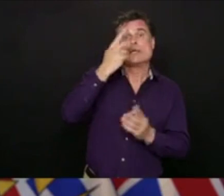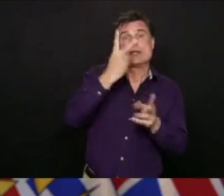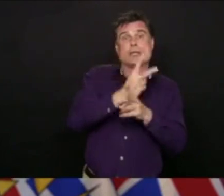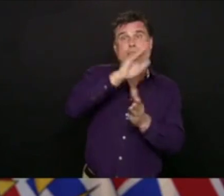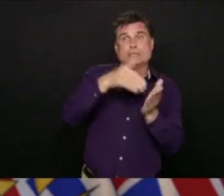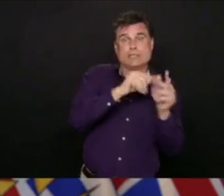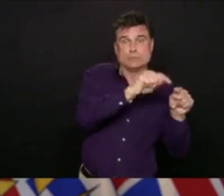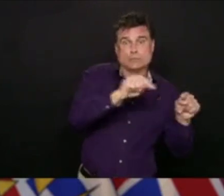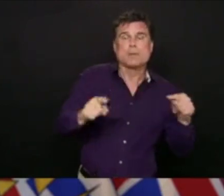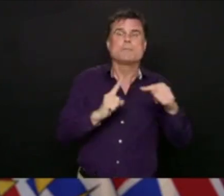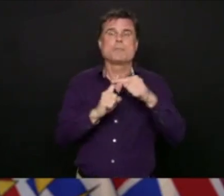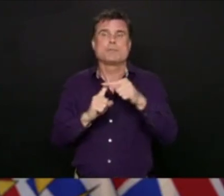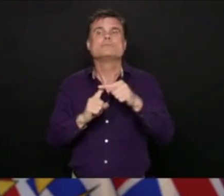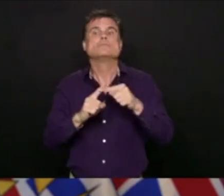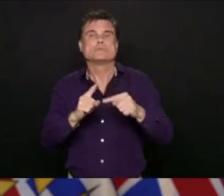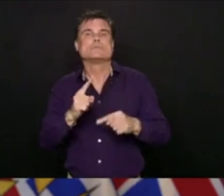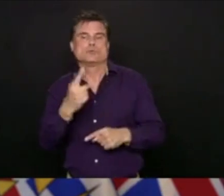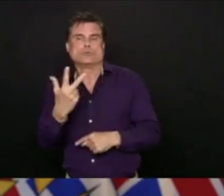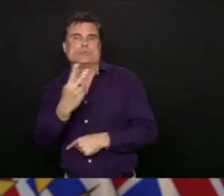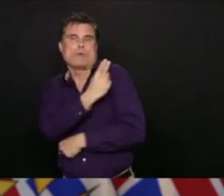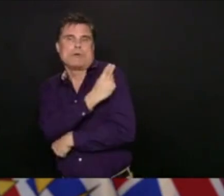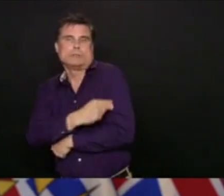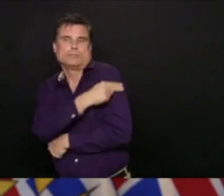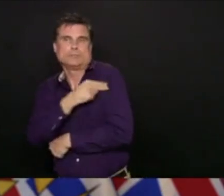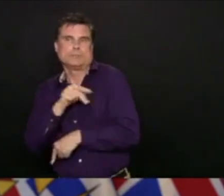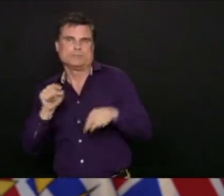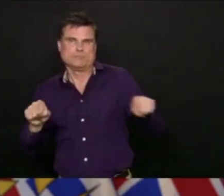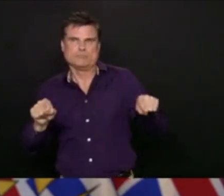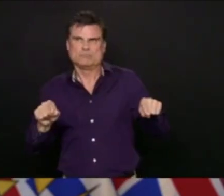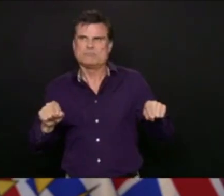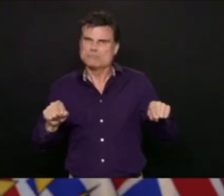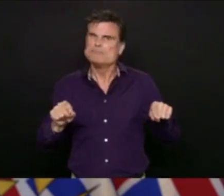are ongoing in acute care units.